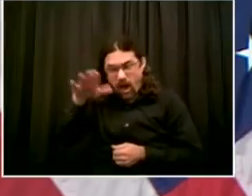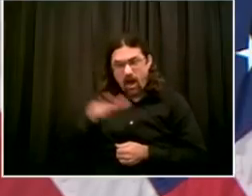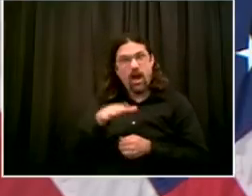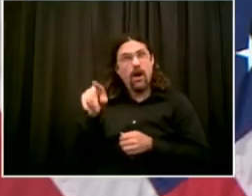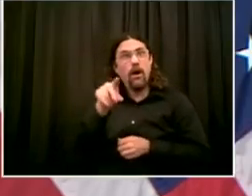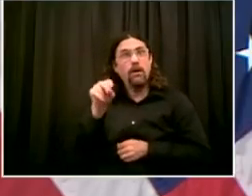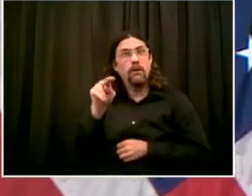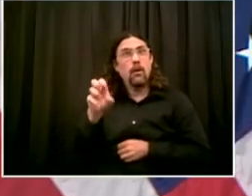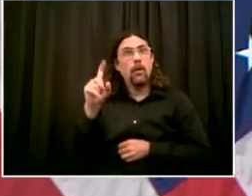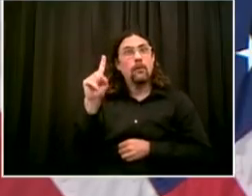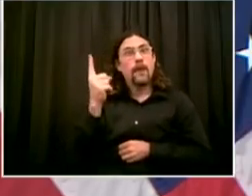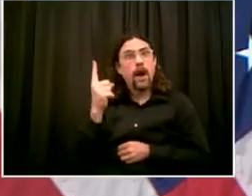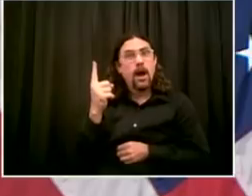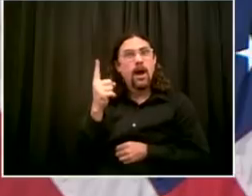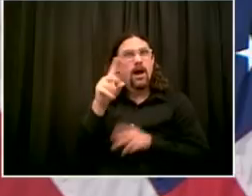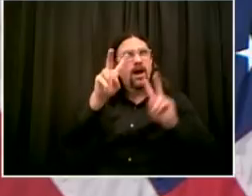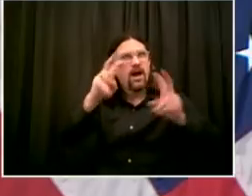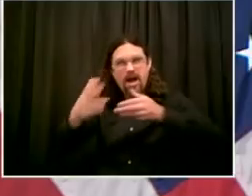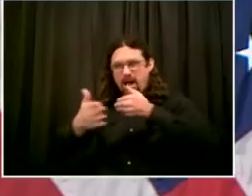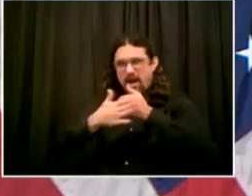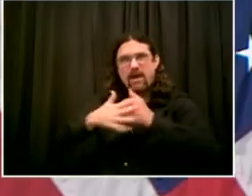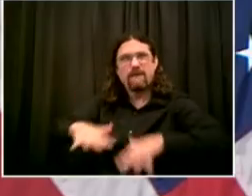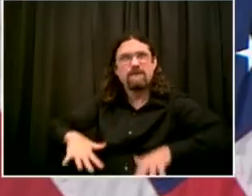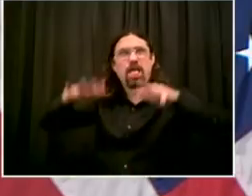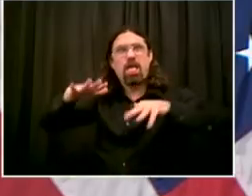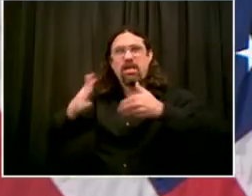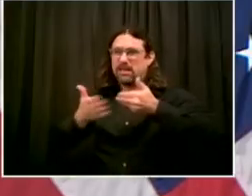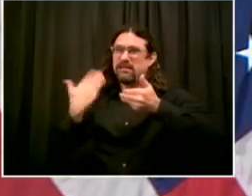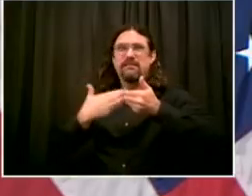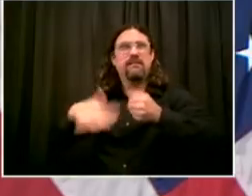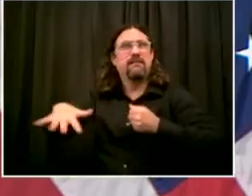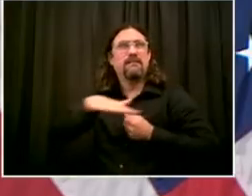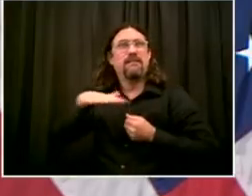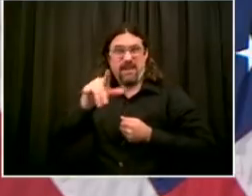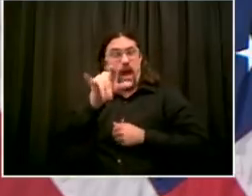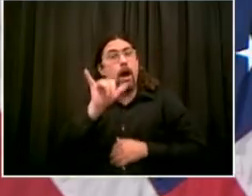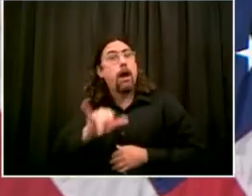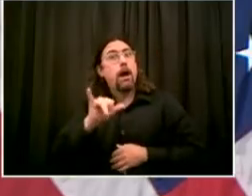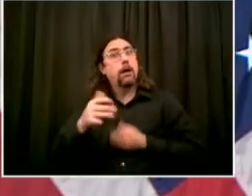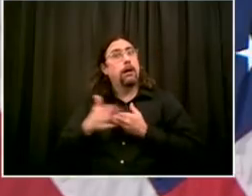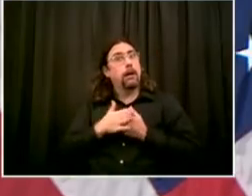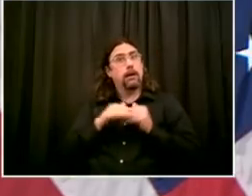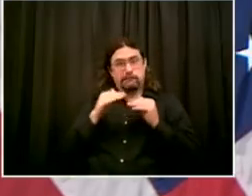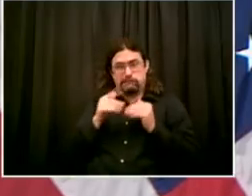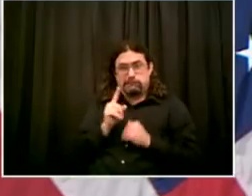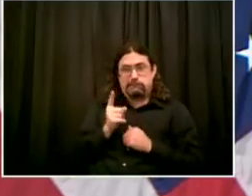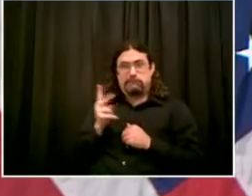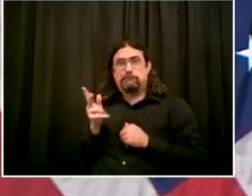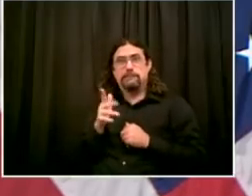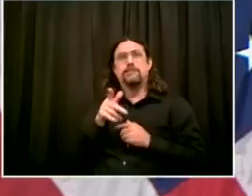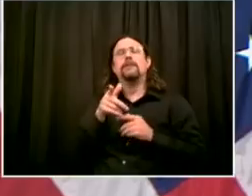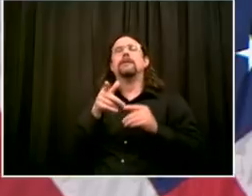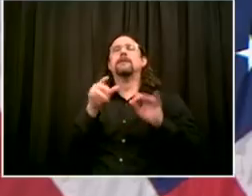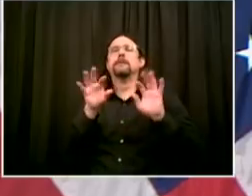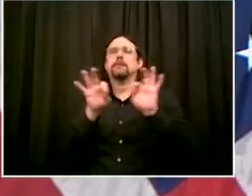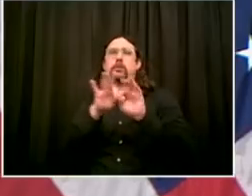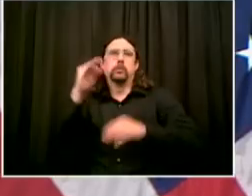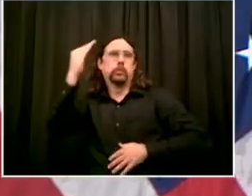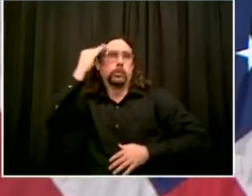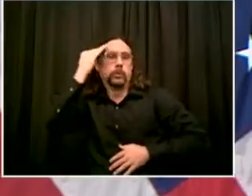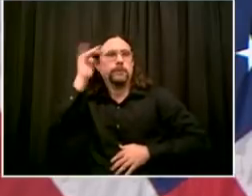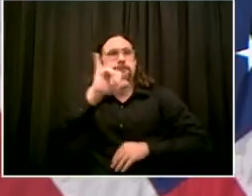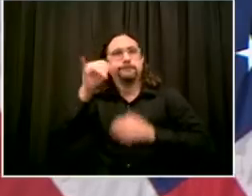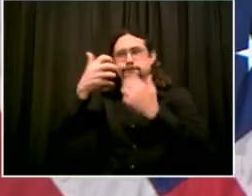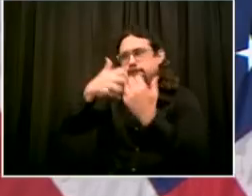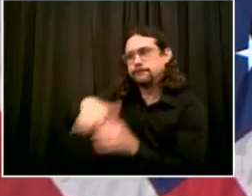how to communicate in an emergency. And also don't forget to plan for your pets. And then in particular for this storm, we want you to stay